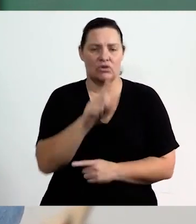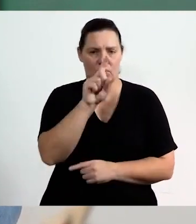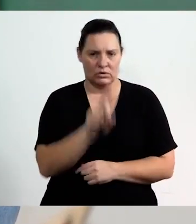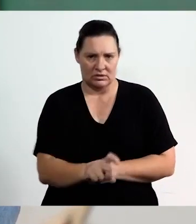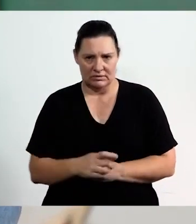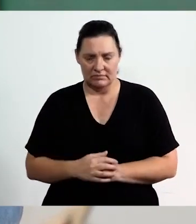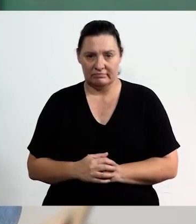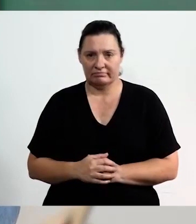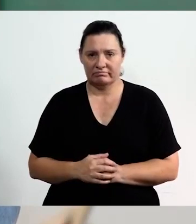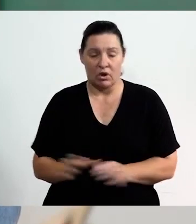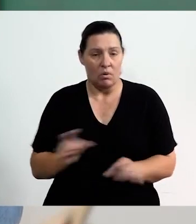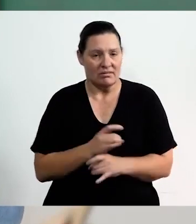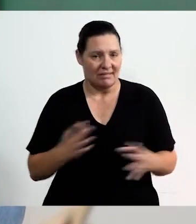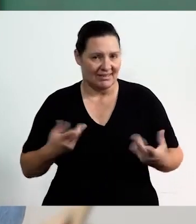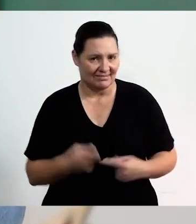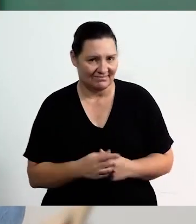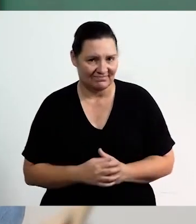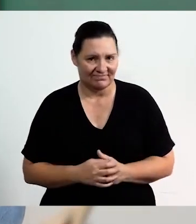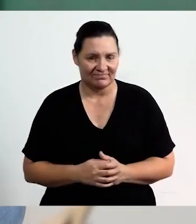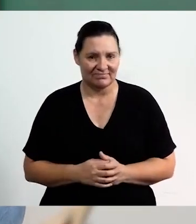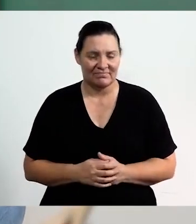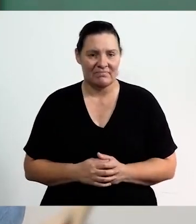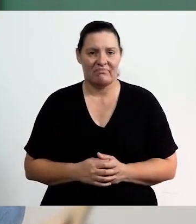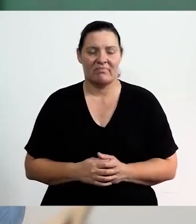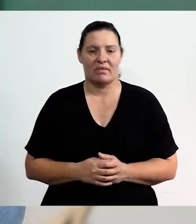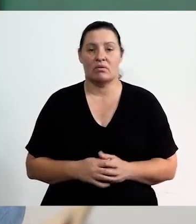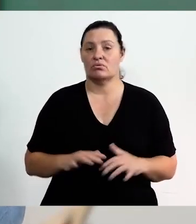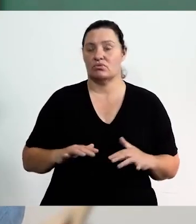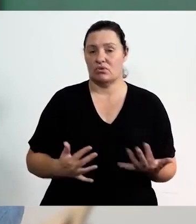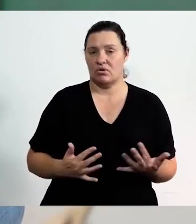and application questions. Let's get to it.